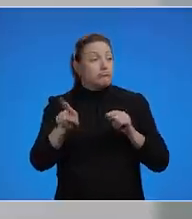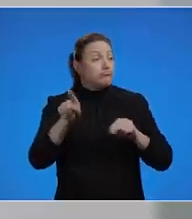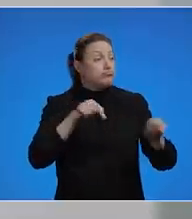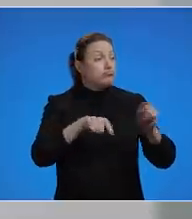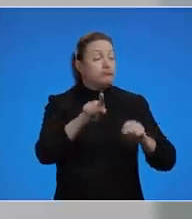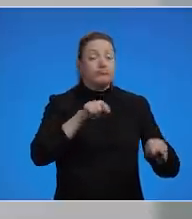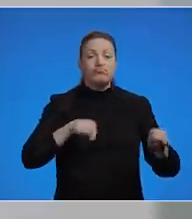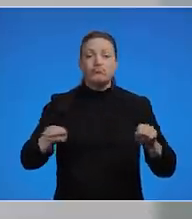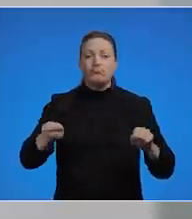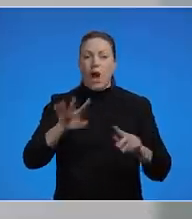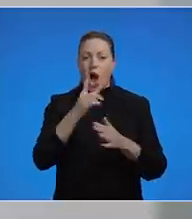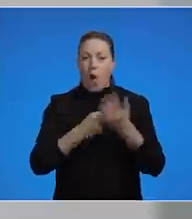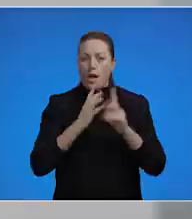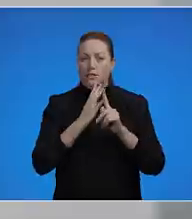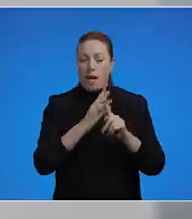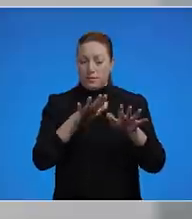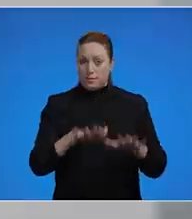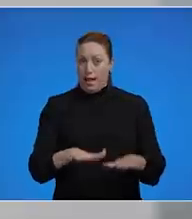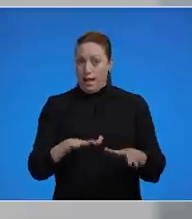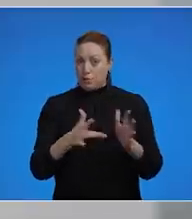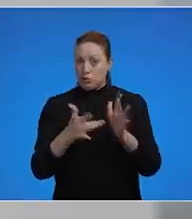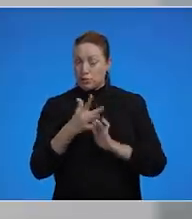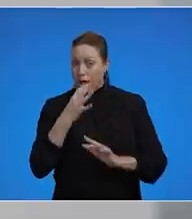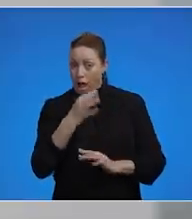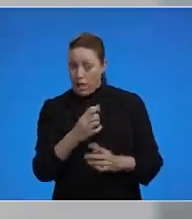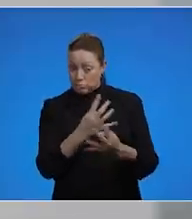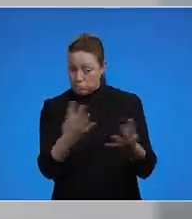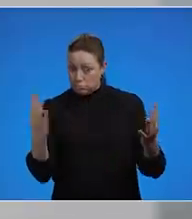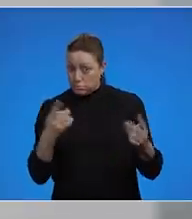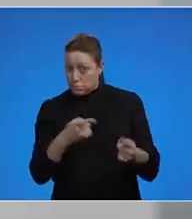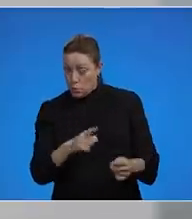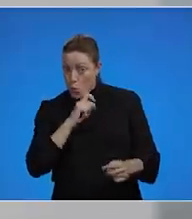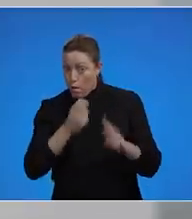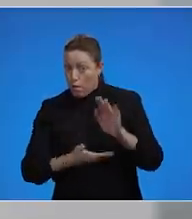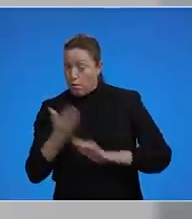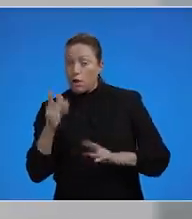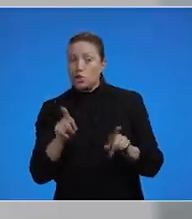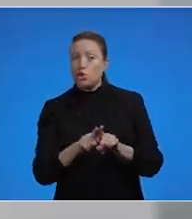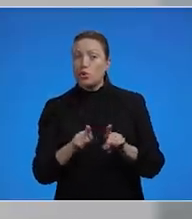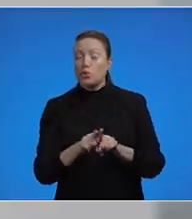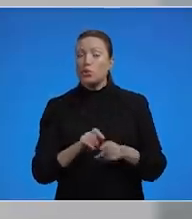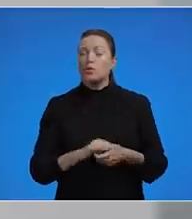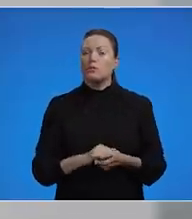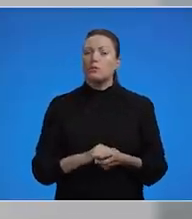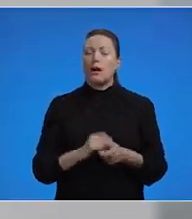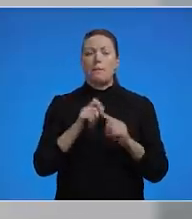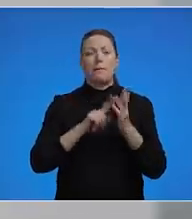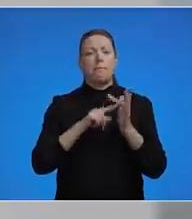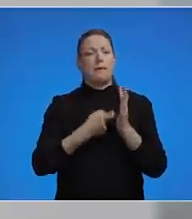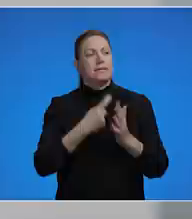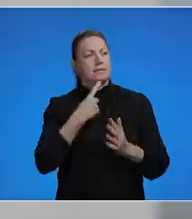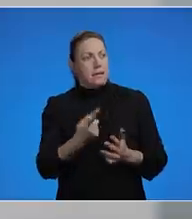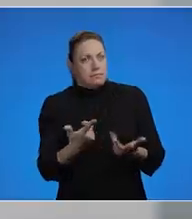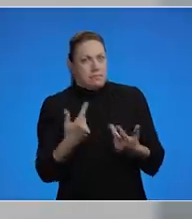and he says, and what about you? Are you going to walk away too? Then Peter responded, Lord,